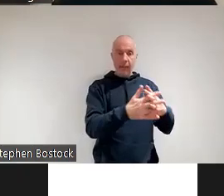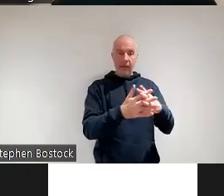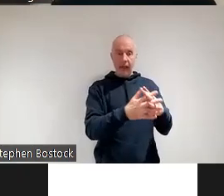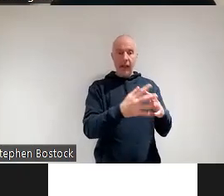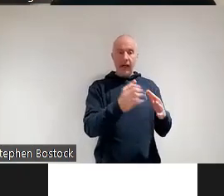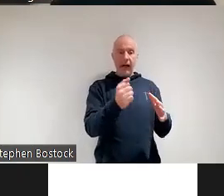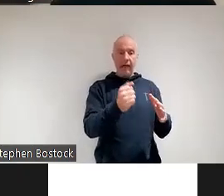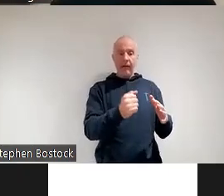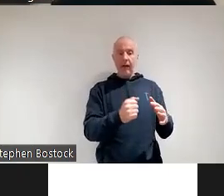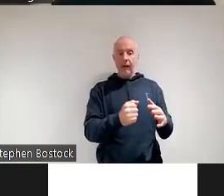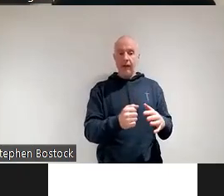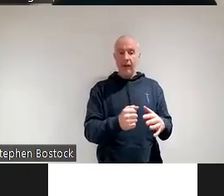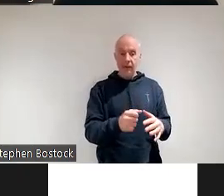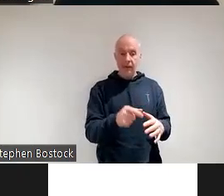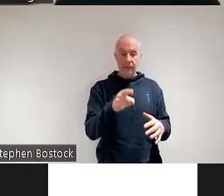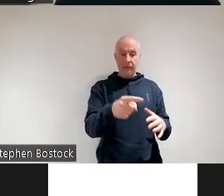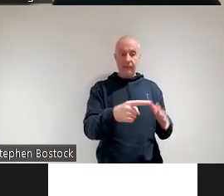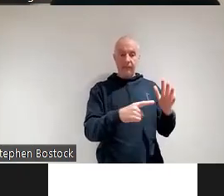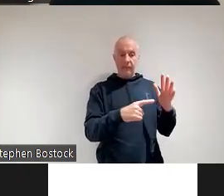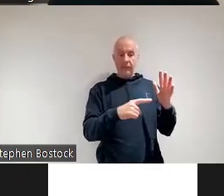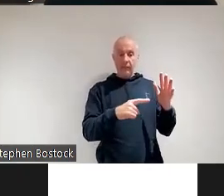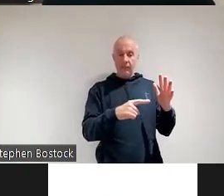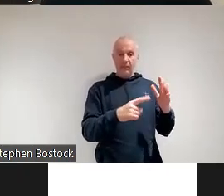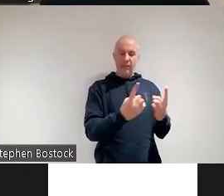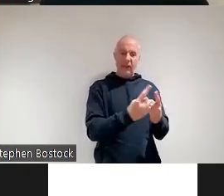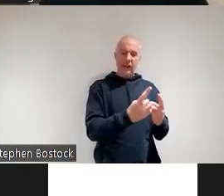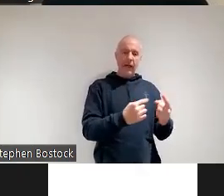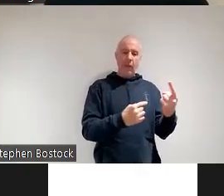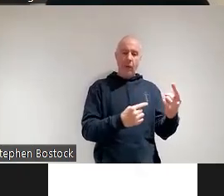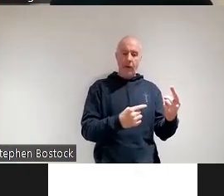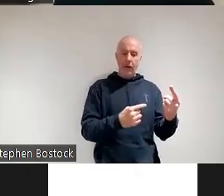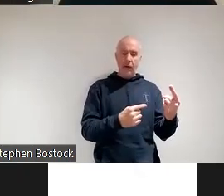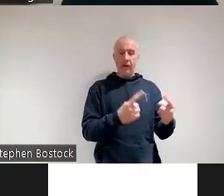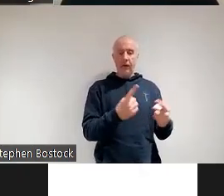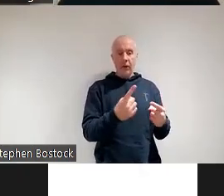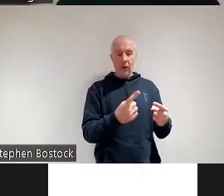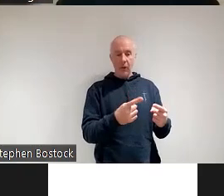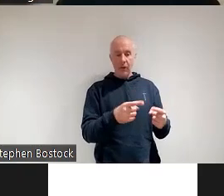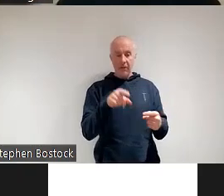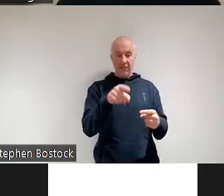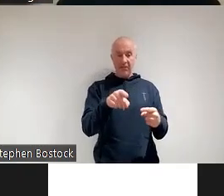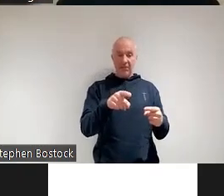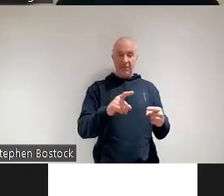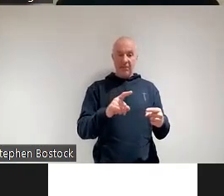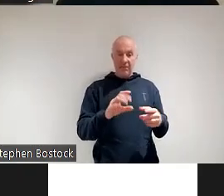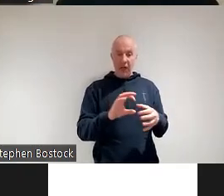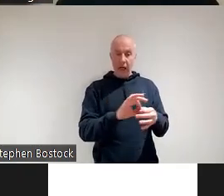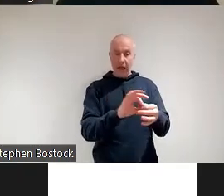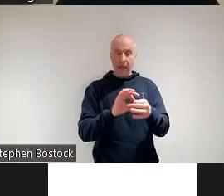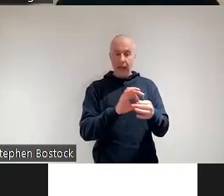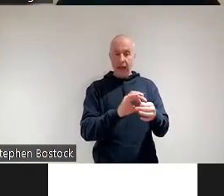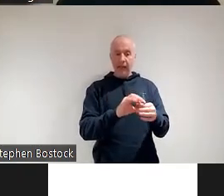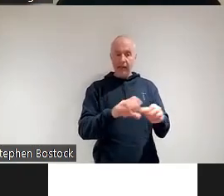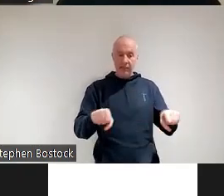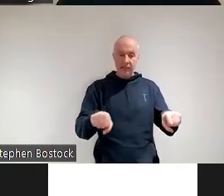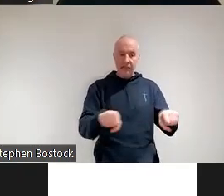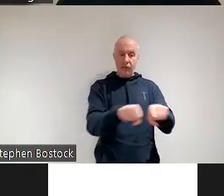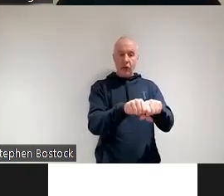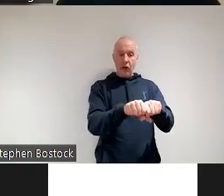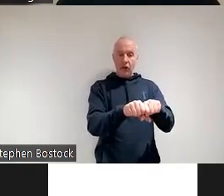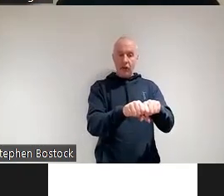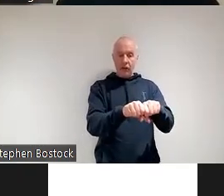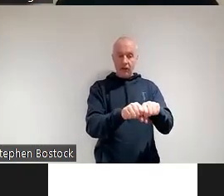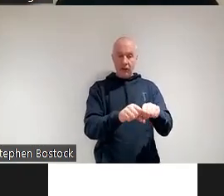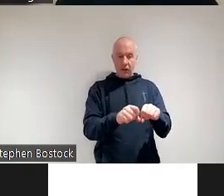the CCS1. CCS basically means the combined charging system. As you could see that at